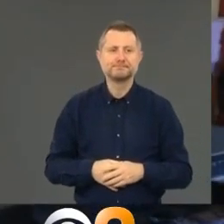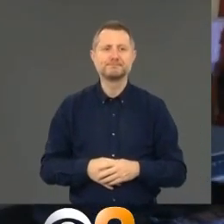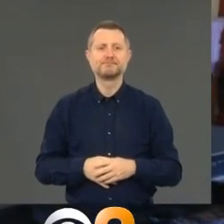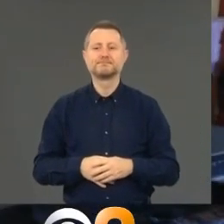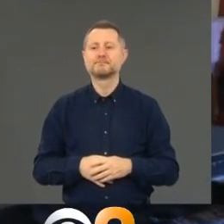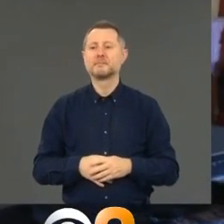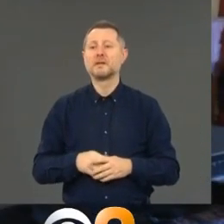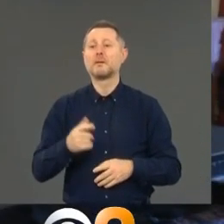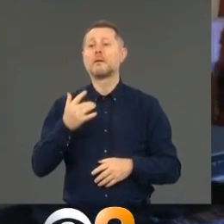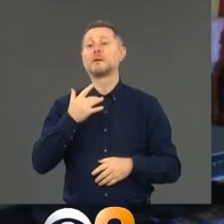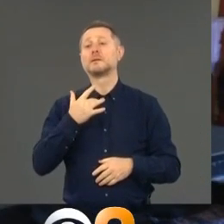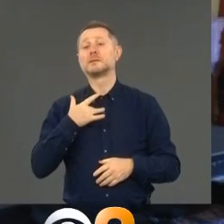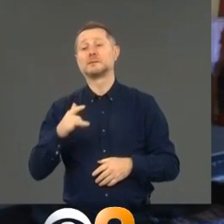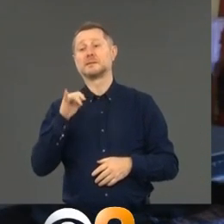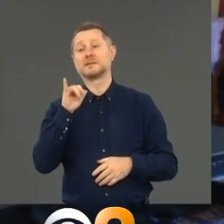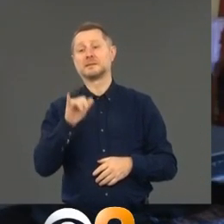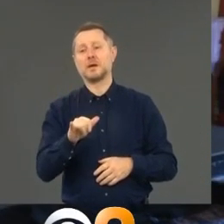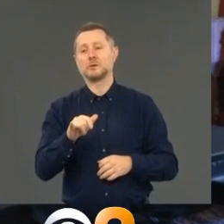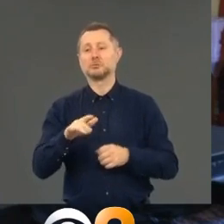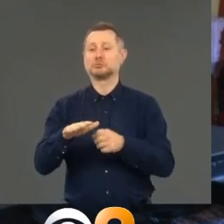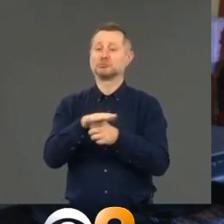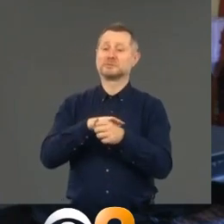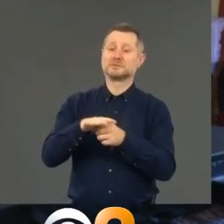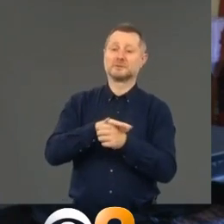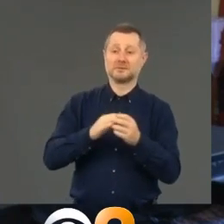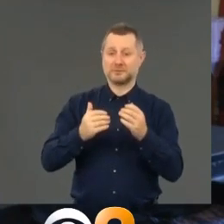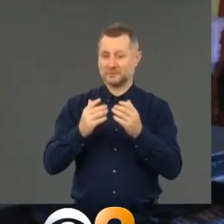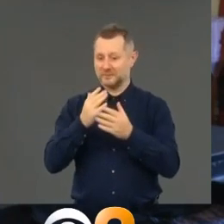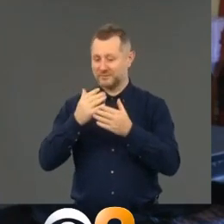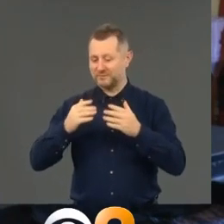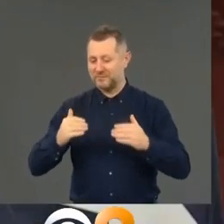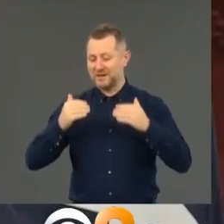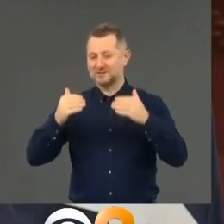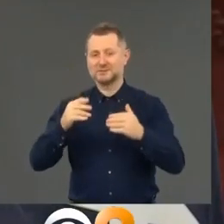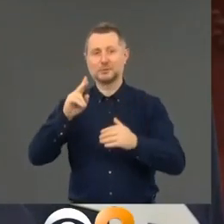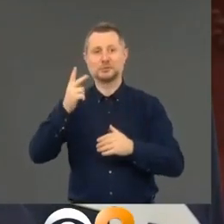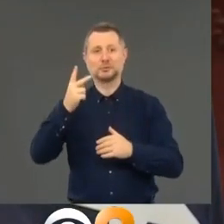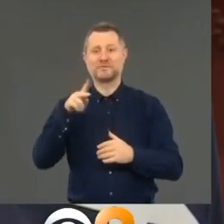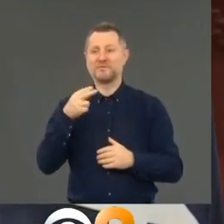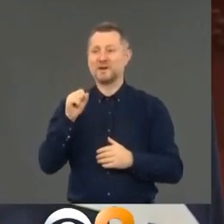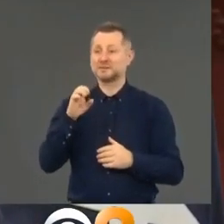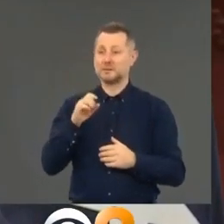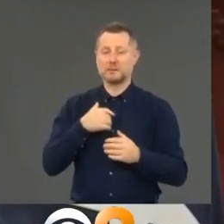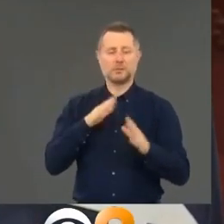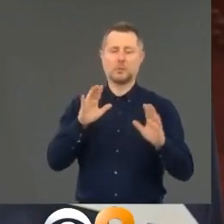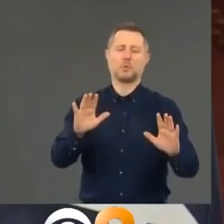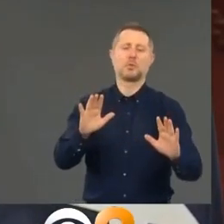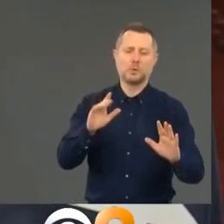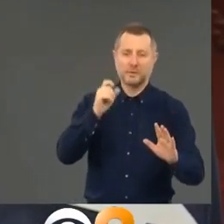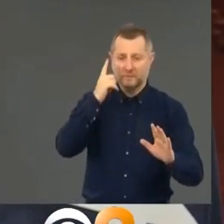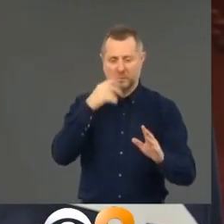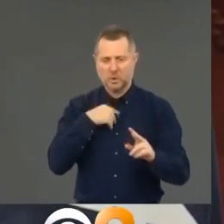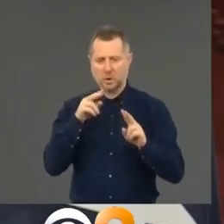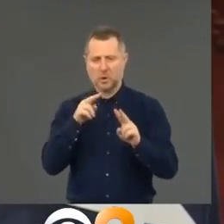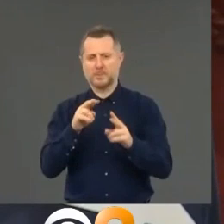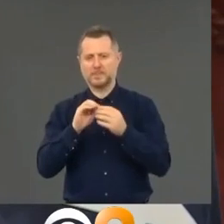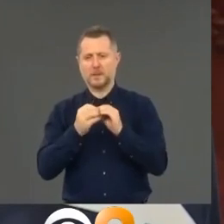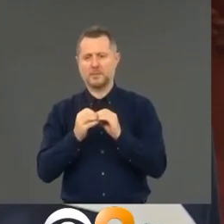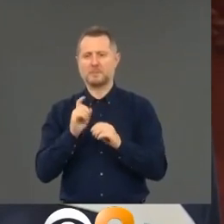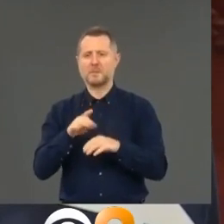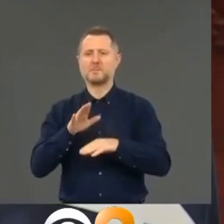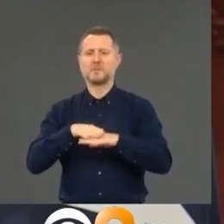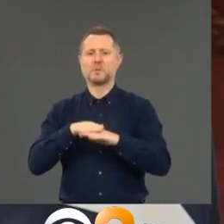is it that they'll enter phase 2 in this coming weekend? We're watching the numbers. We're watching the numbers. We said 2 weeks between phases.